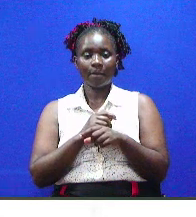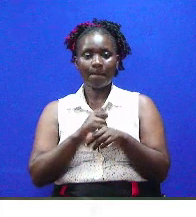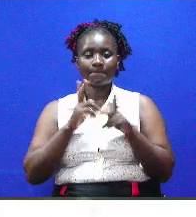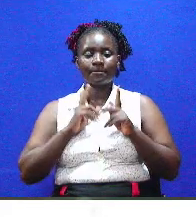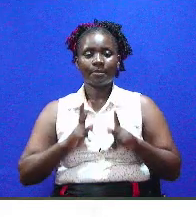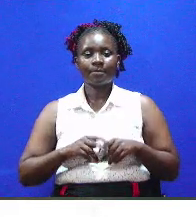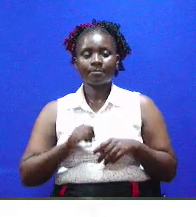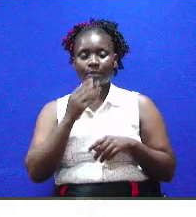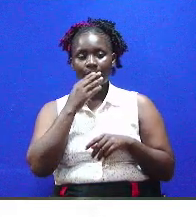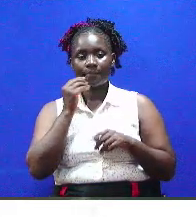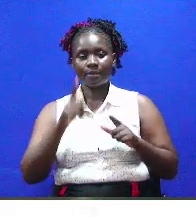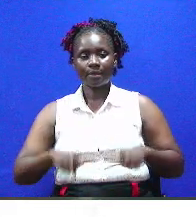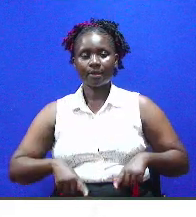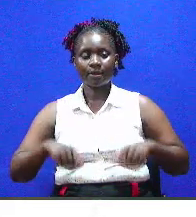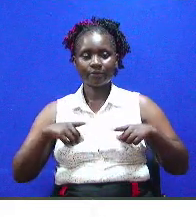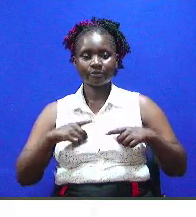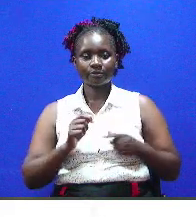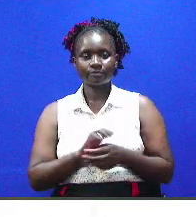have better lives